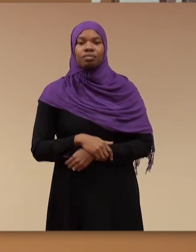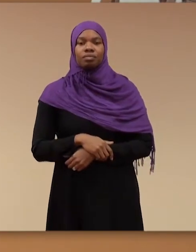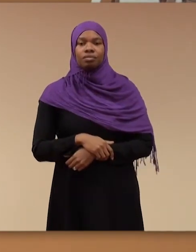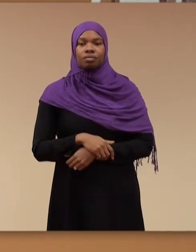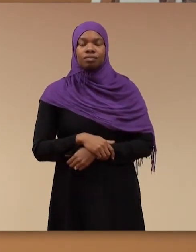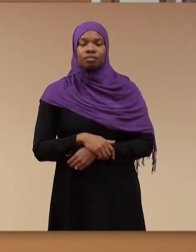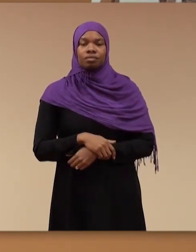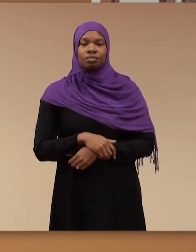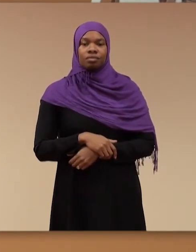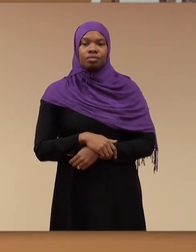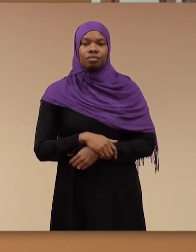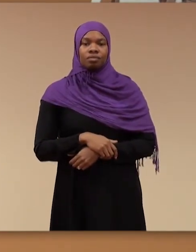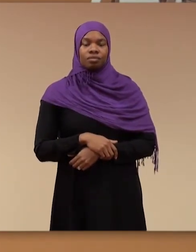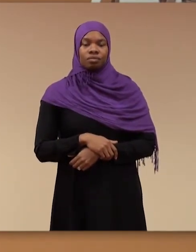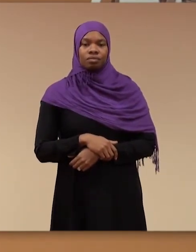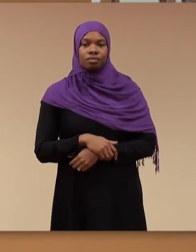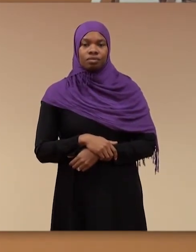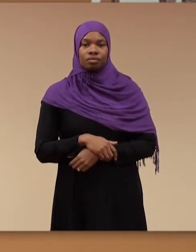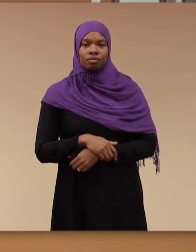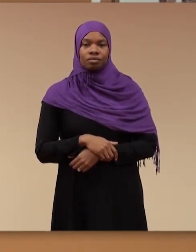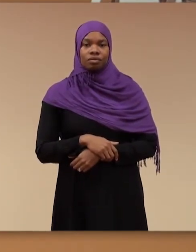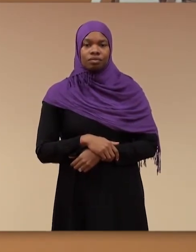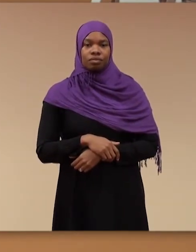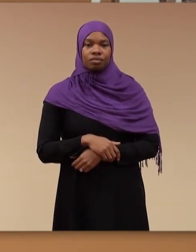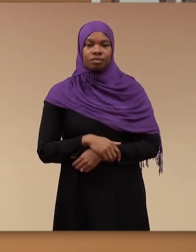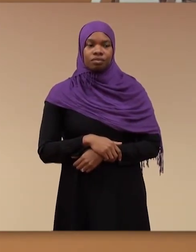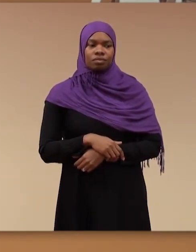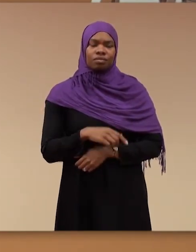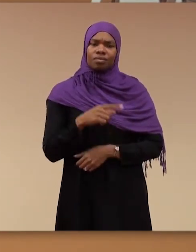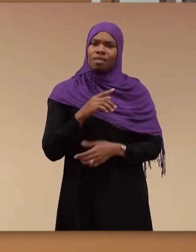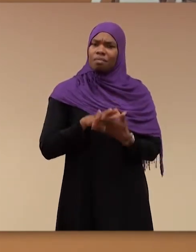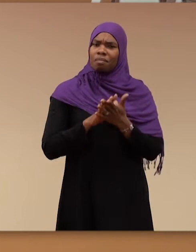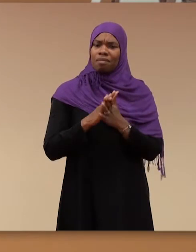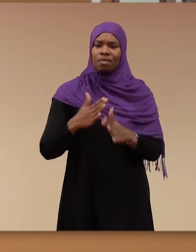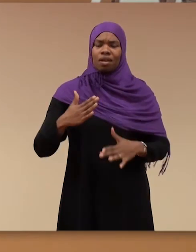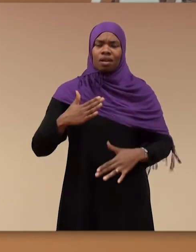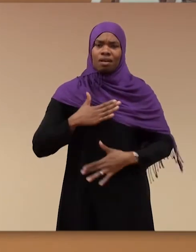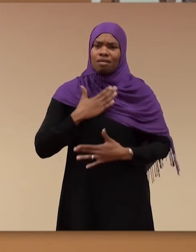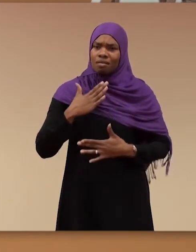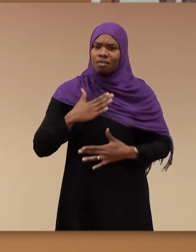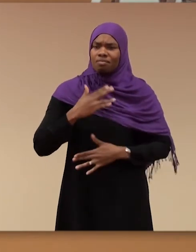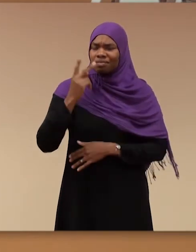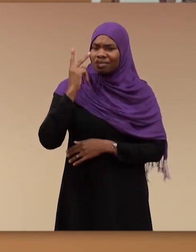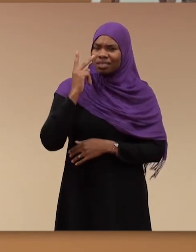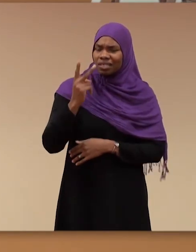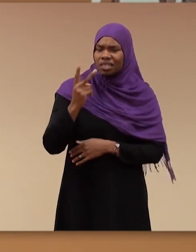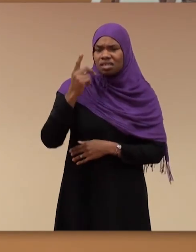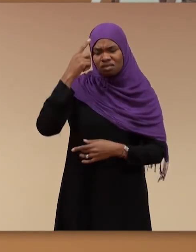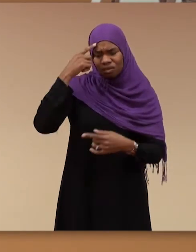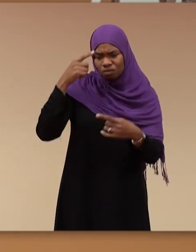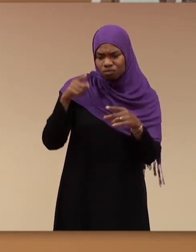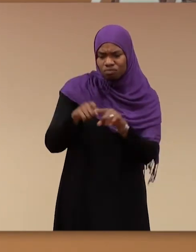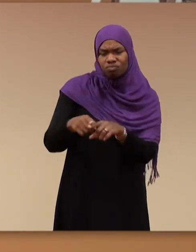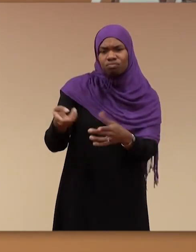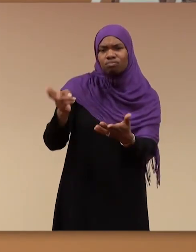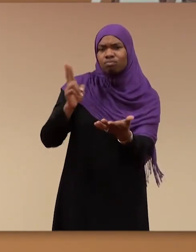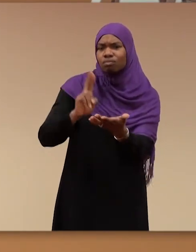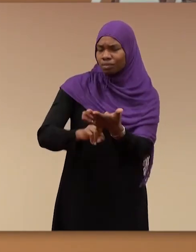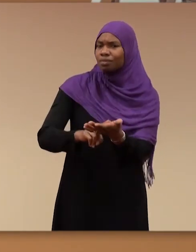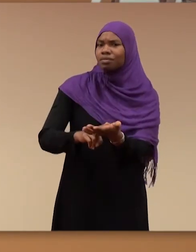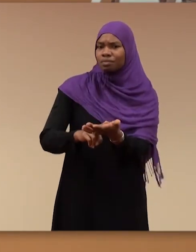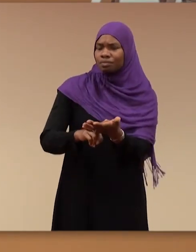alayhi wa sallam was so much happy to see this agreement. It